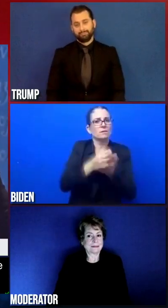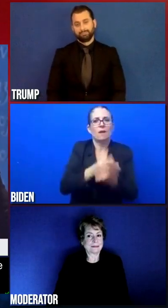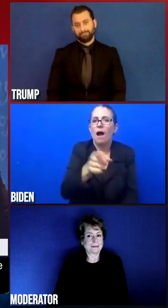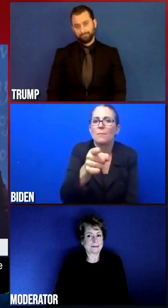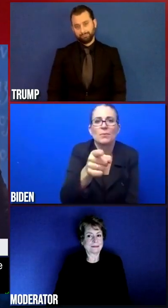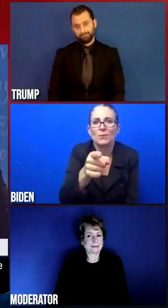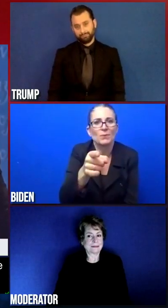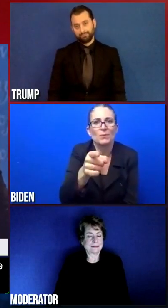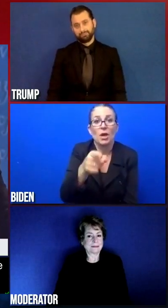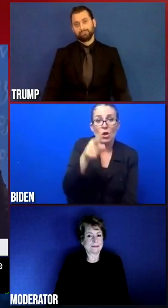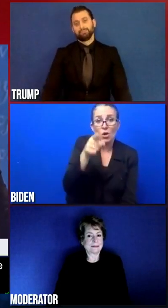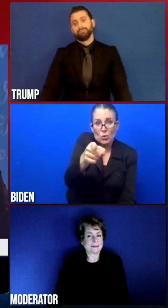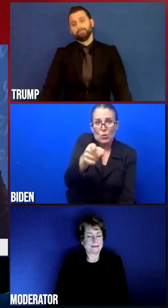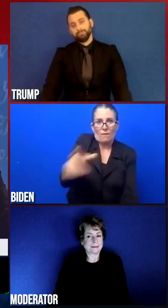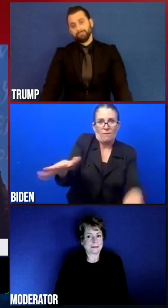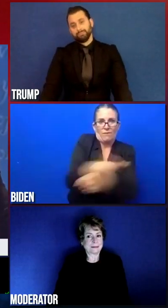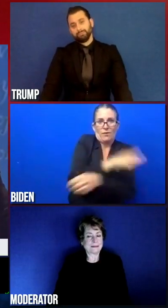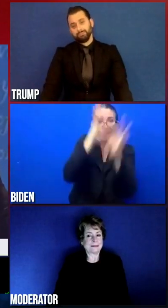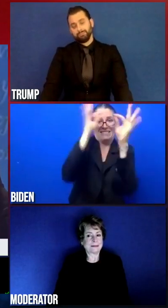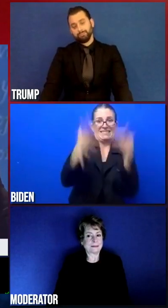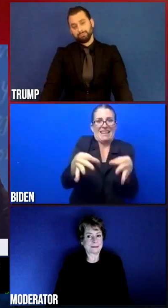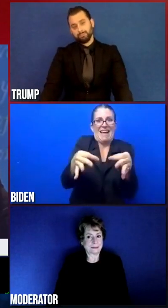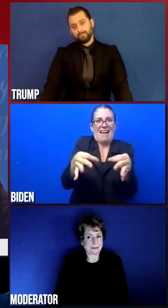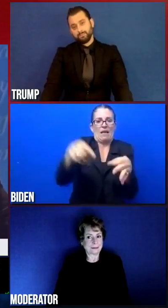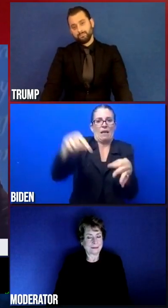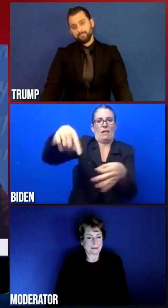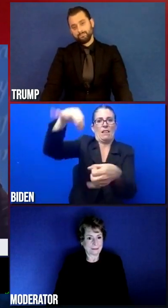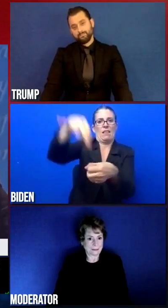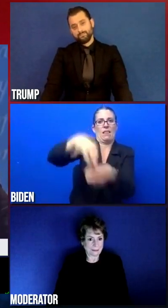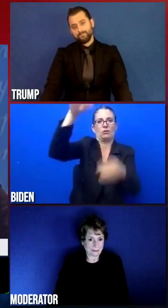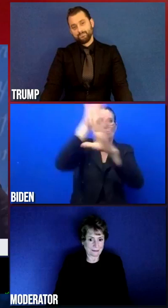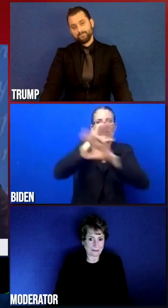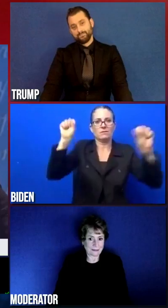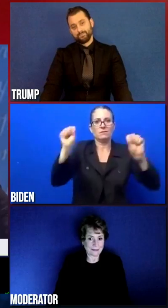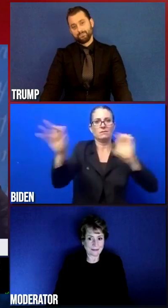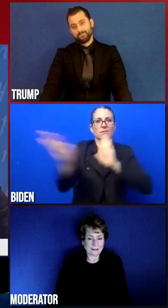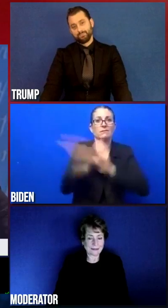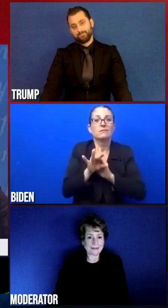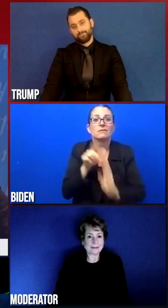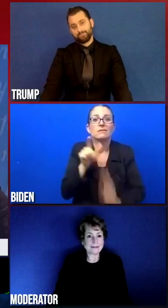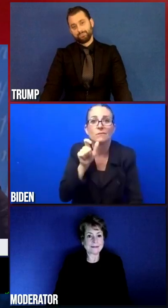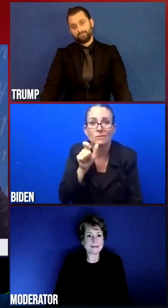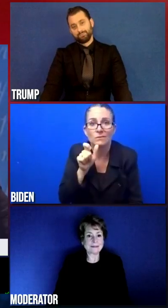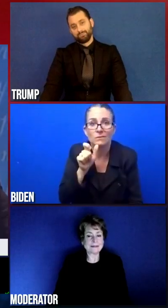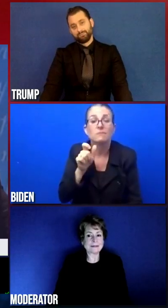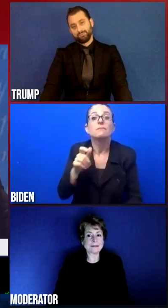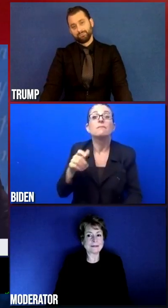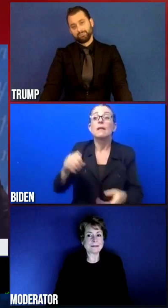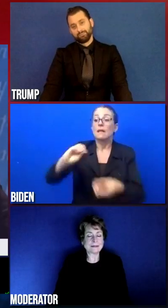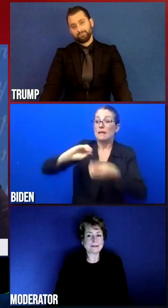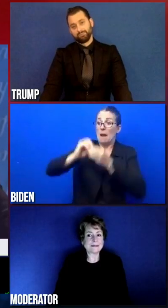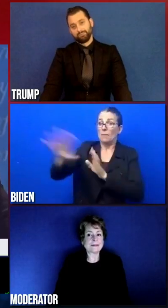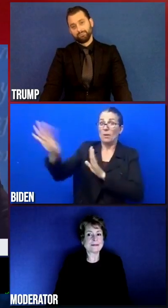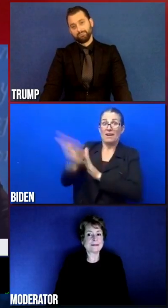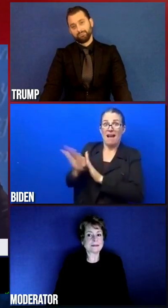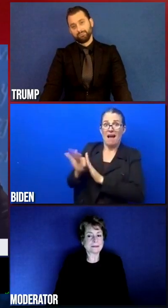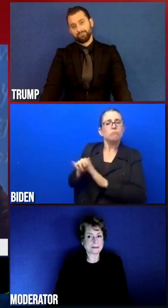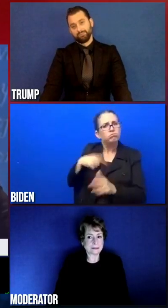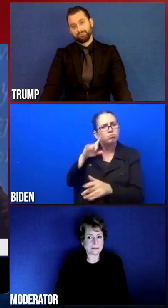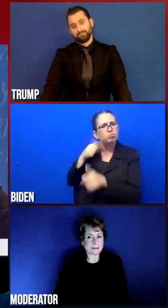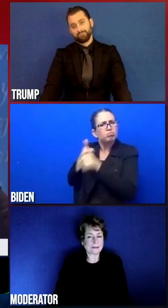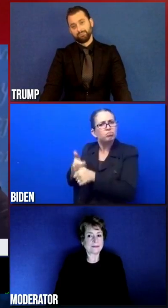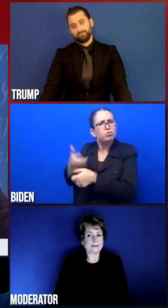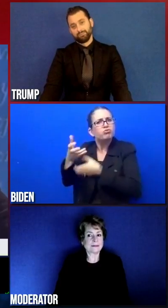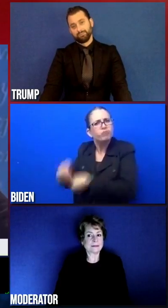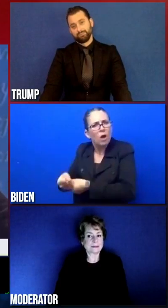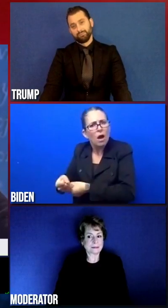and they're all counted, that will be accepted. If I win, that will be accepted. If I lose, that'll be accepted. But by the way, if in fact